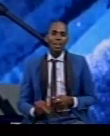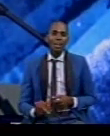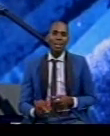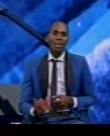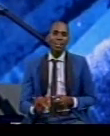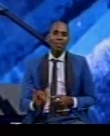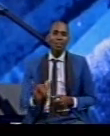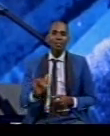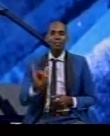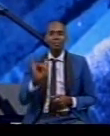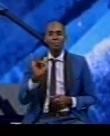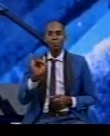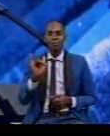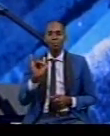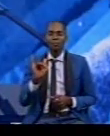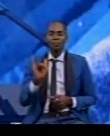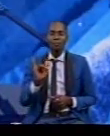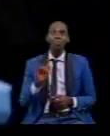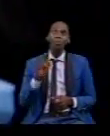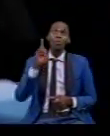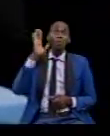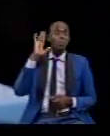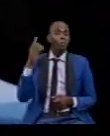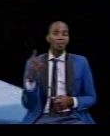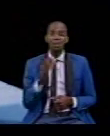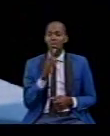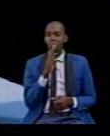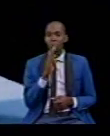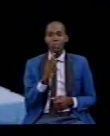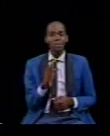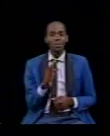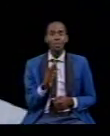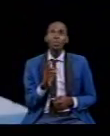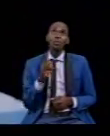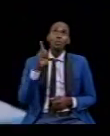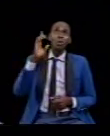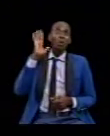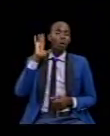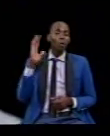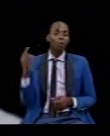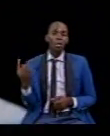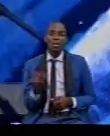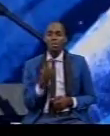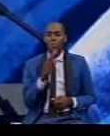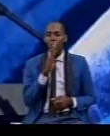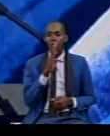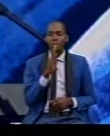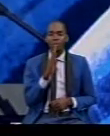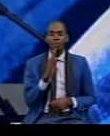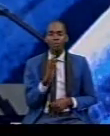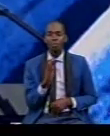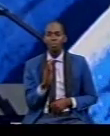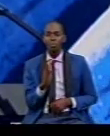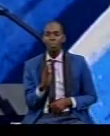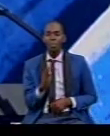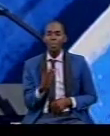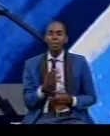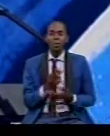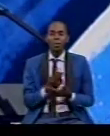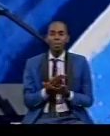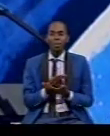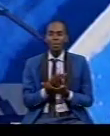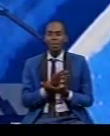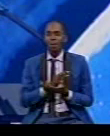remember this? The crusade for Jesus, the miracle worker.